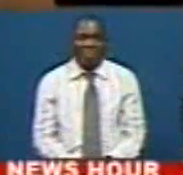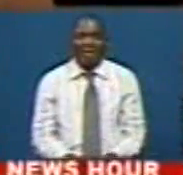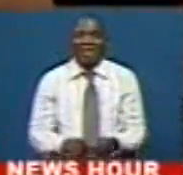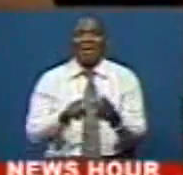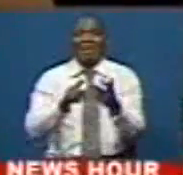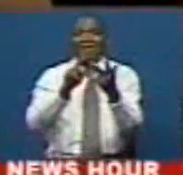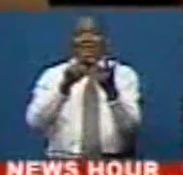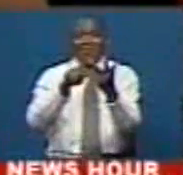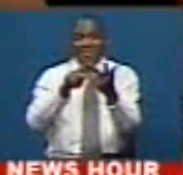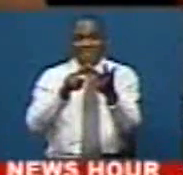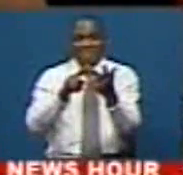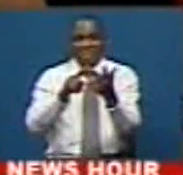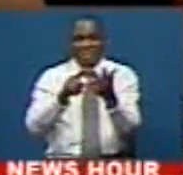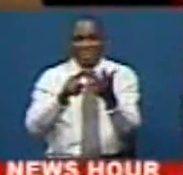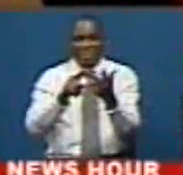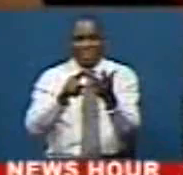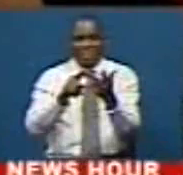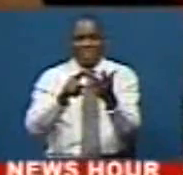three,